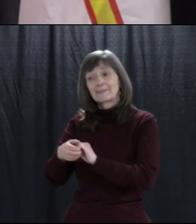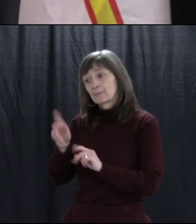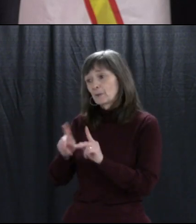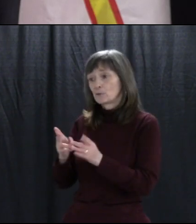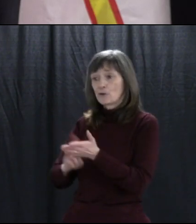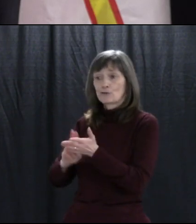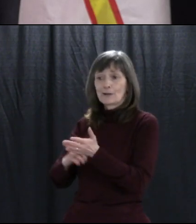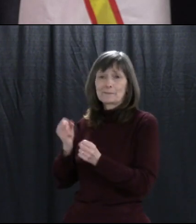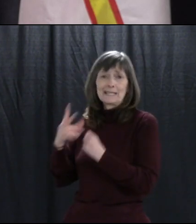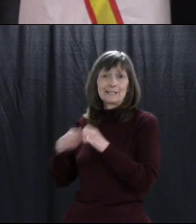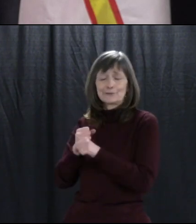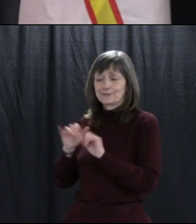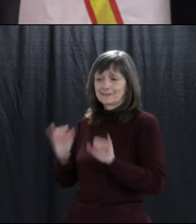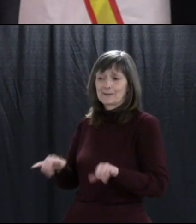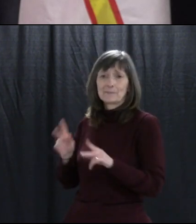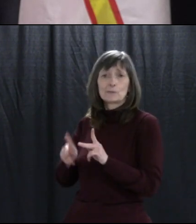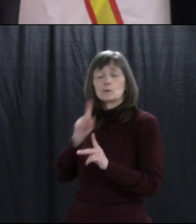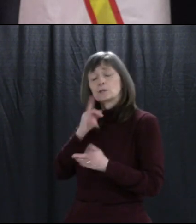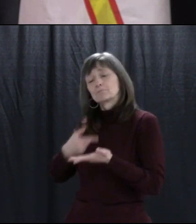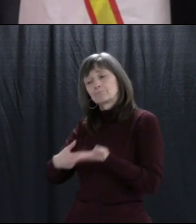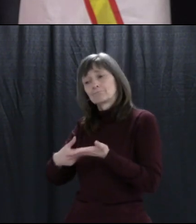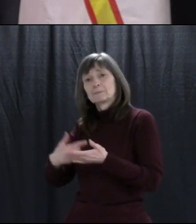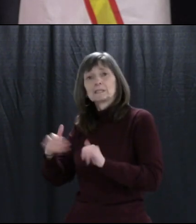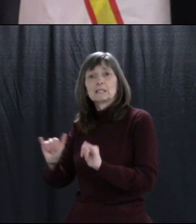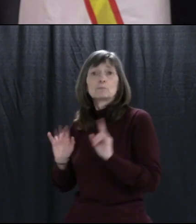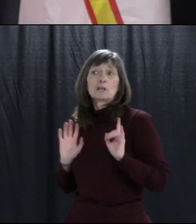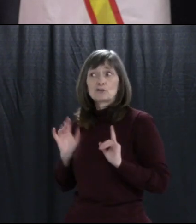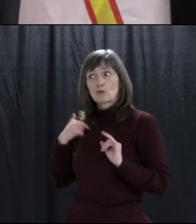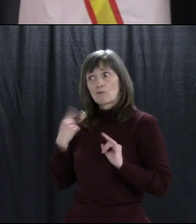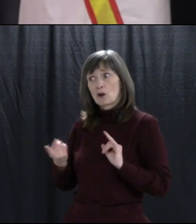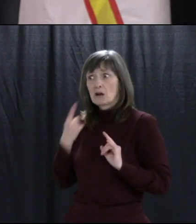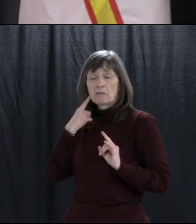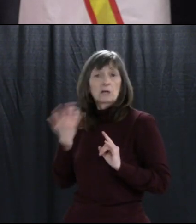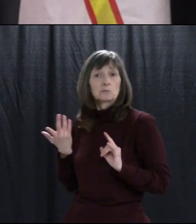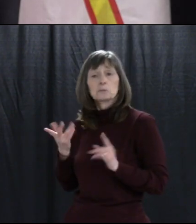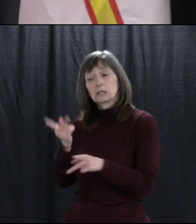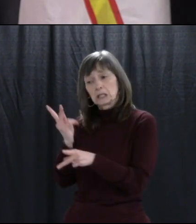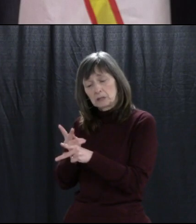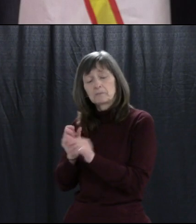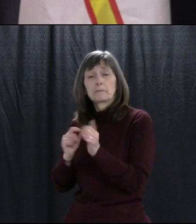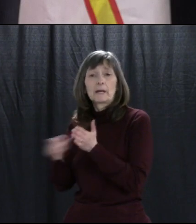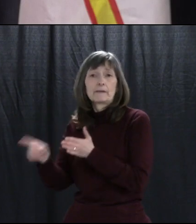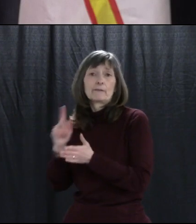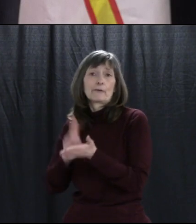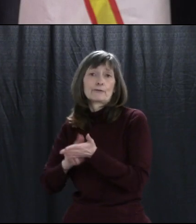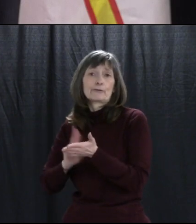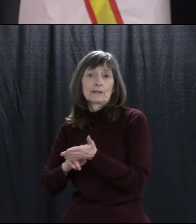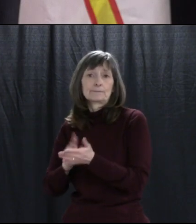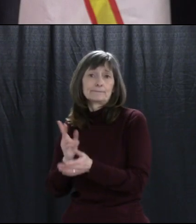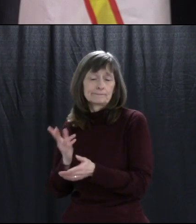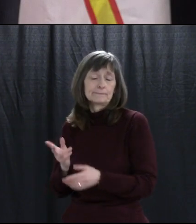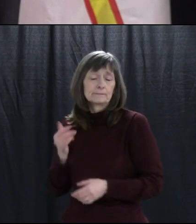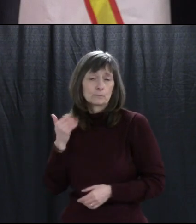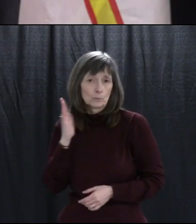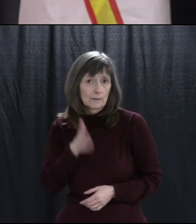But what I know right now is that there's none of those contracts that have been discontinued.